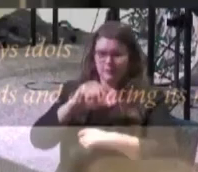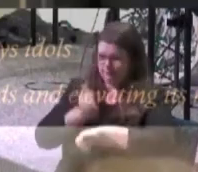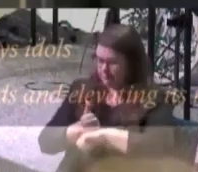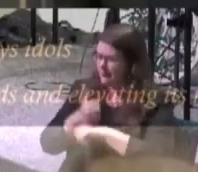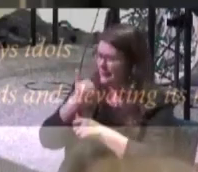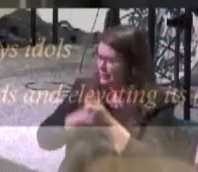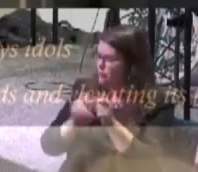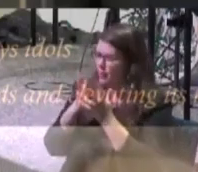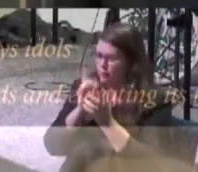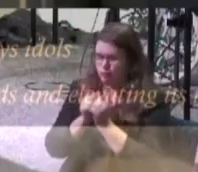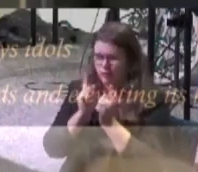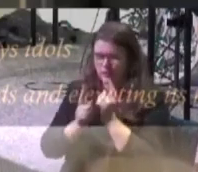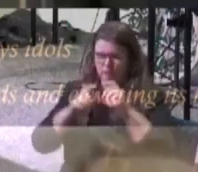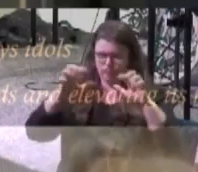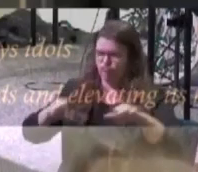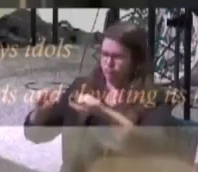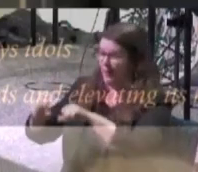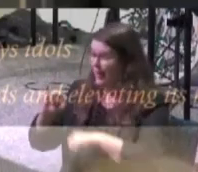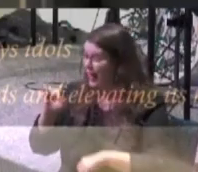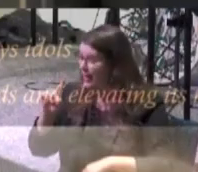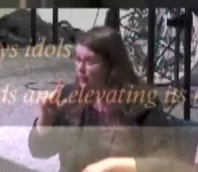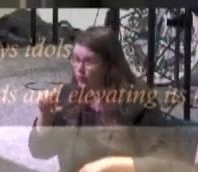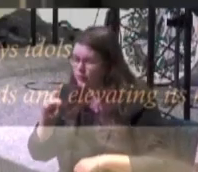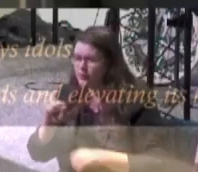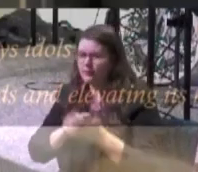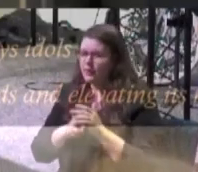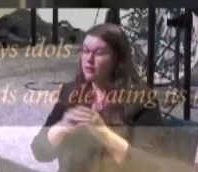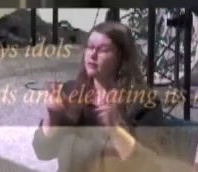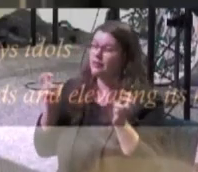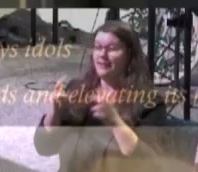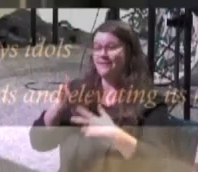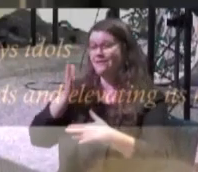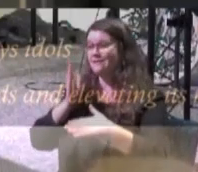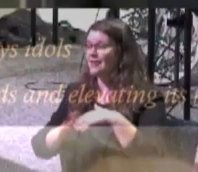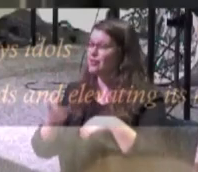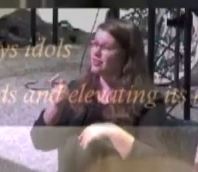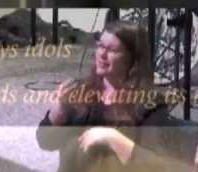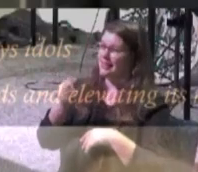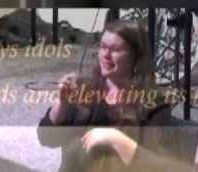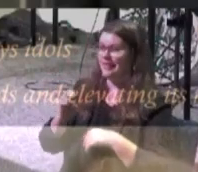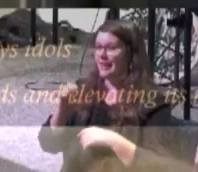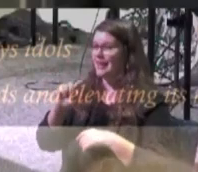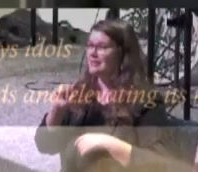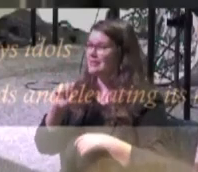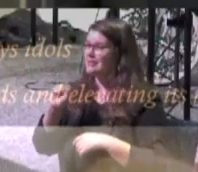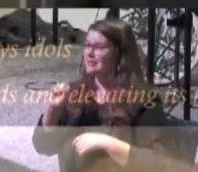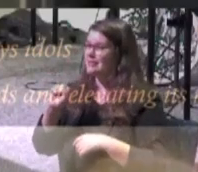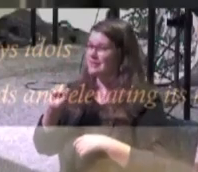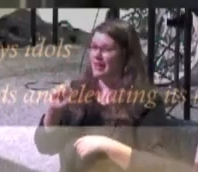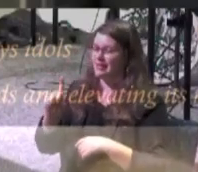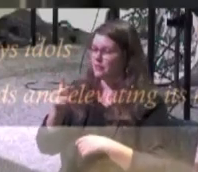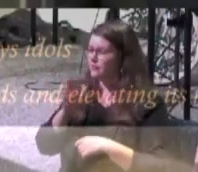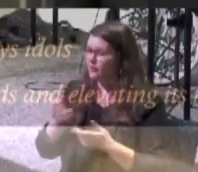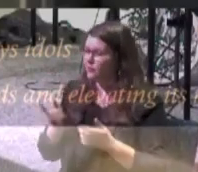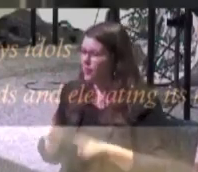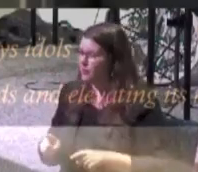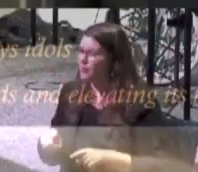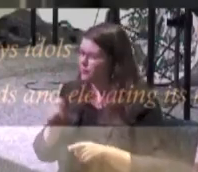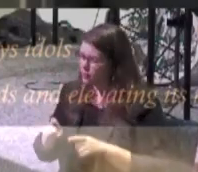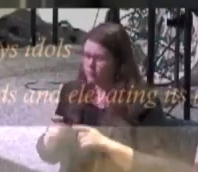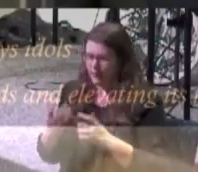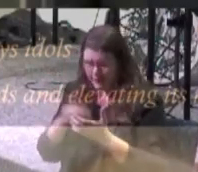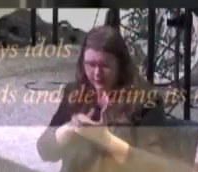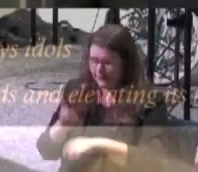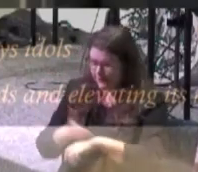cycle until all our ephemeral wordings are replaced by what they all point to, the ultimate word of God, our King